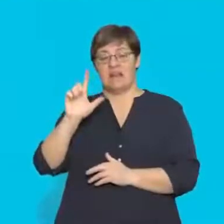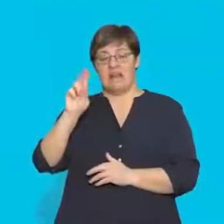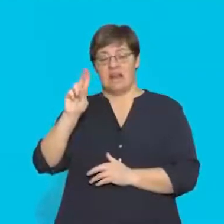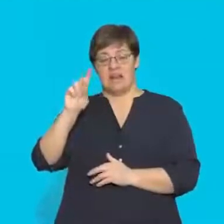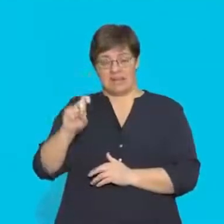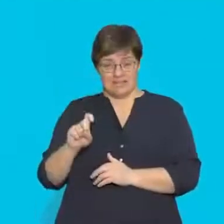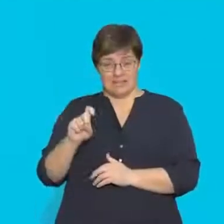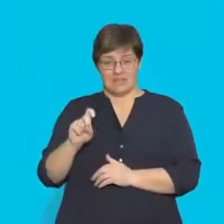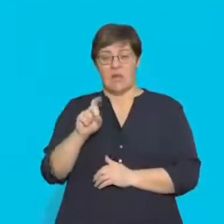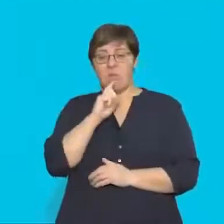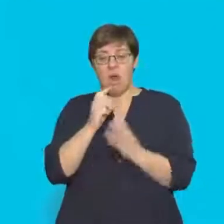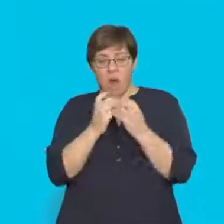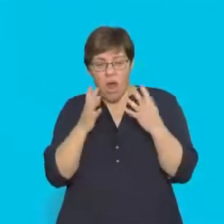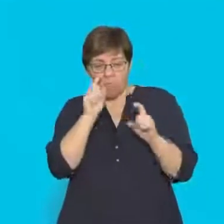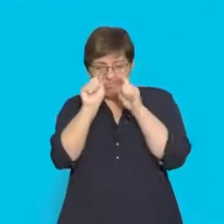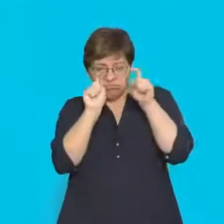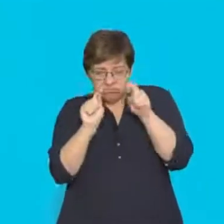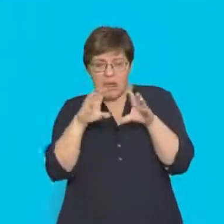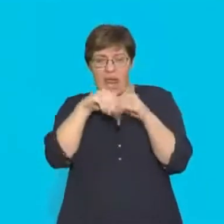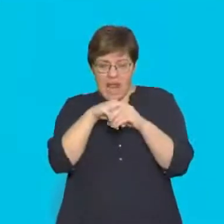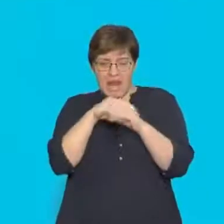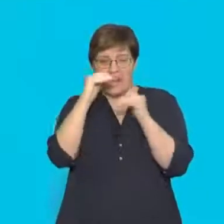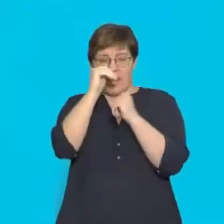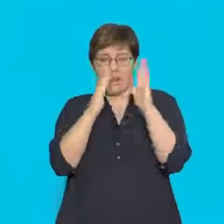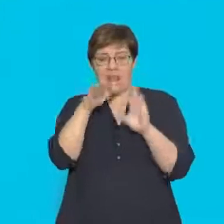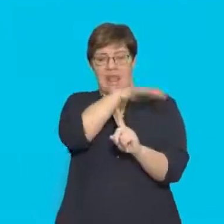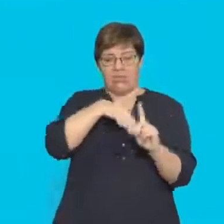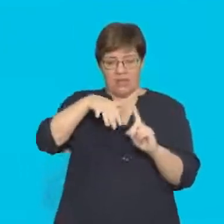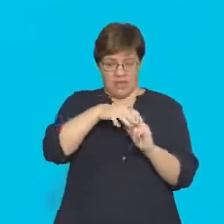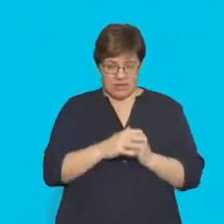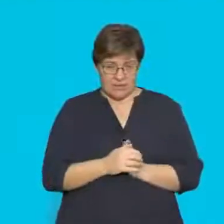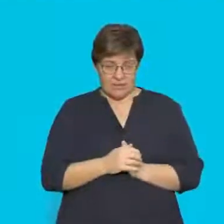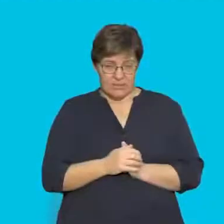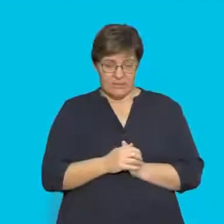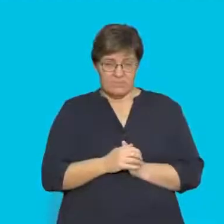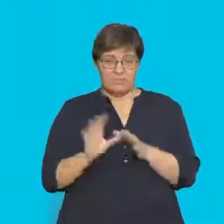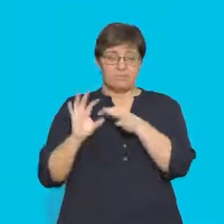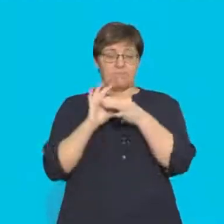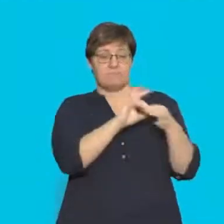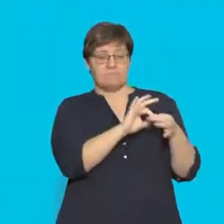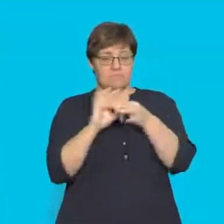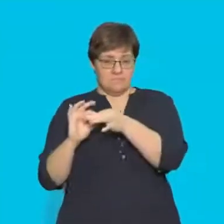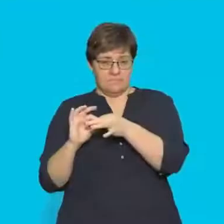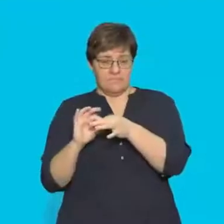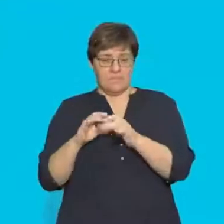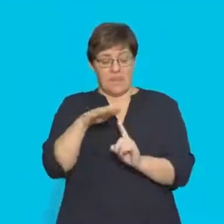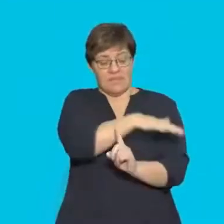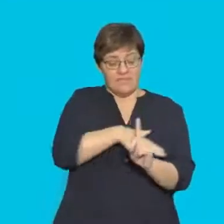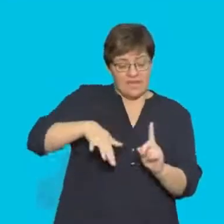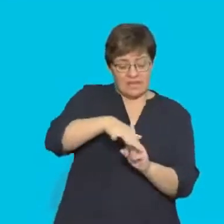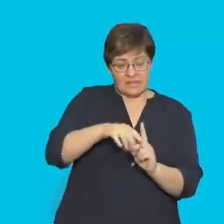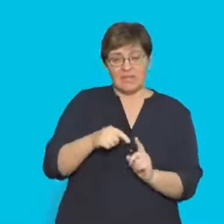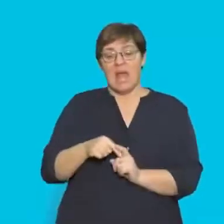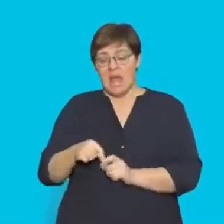are lots of field lines in a small area. And that's a new term. It's a relationship between field